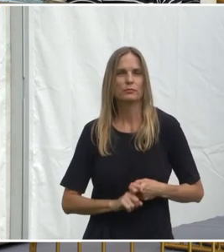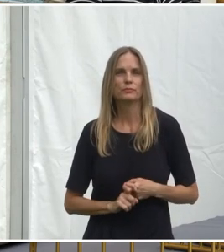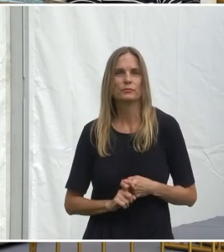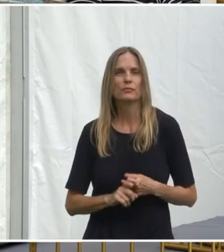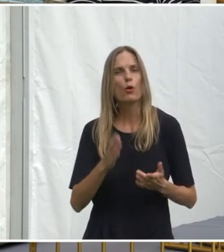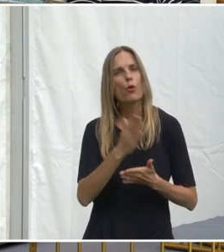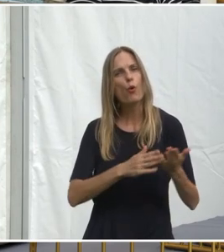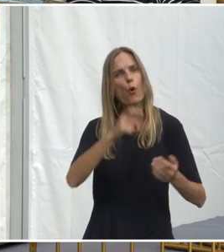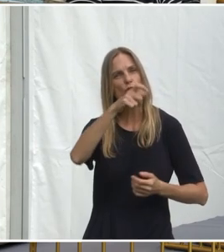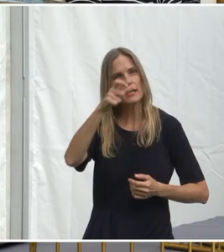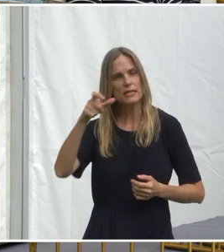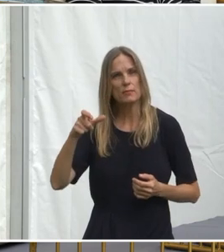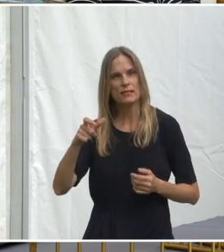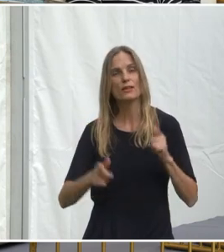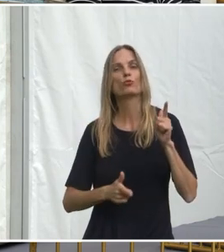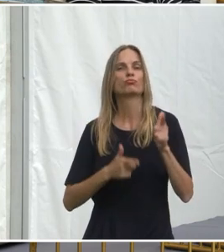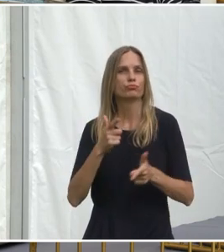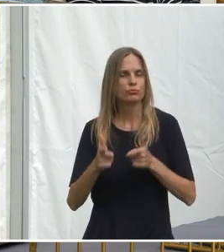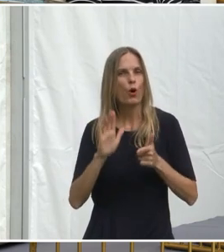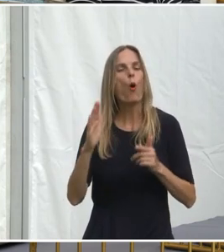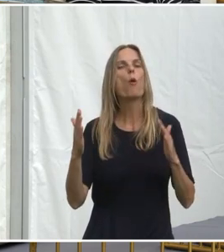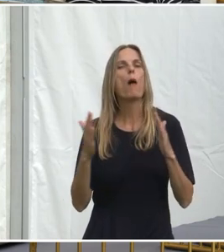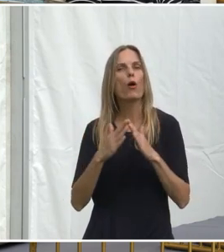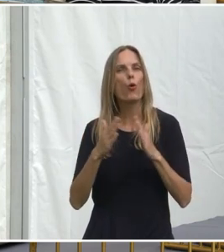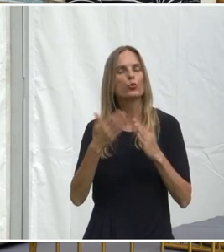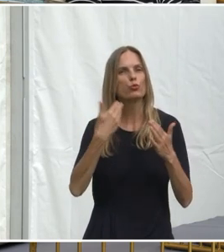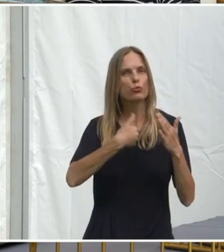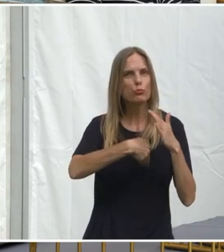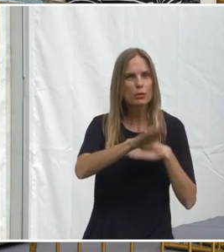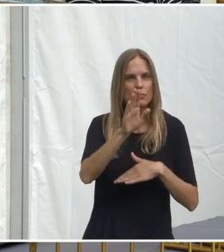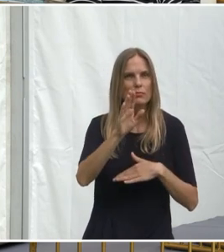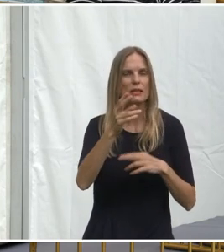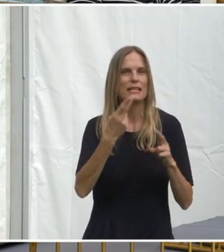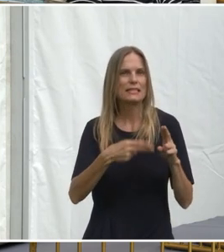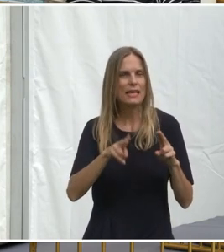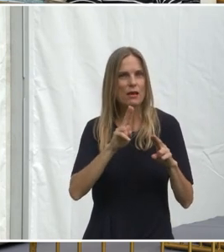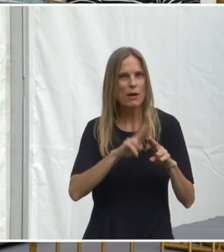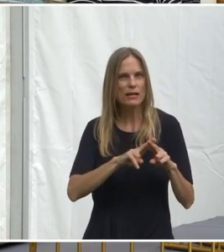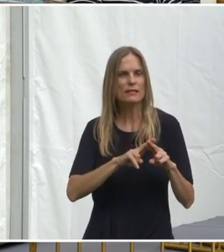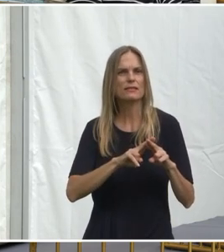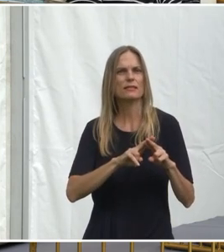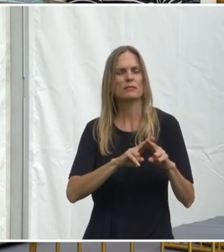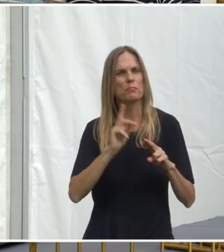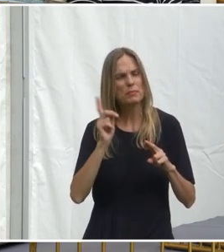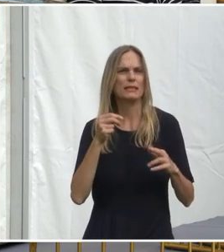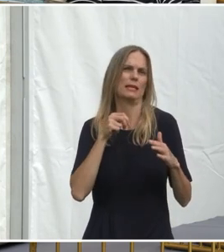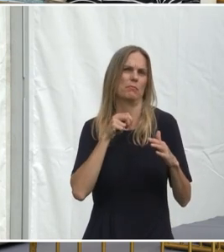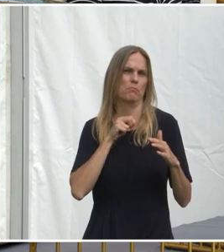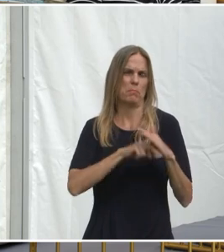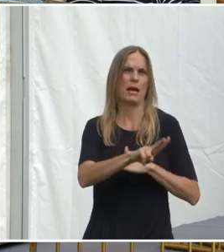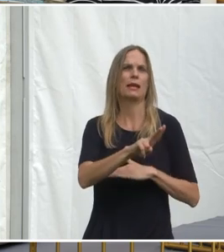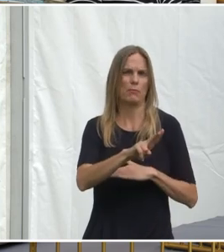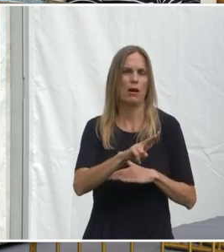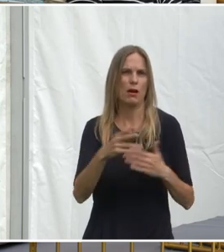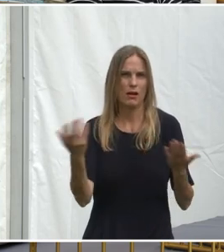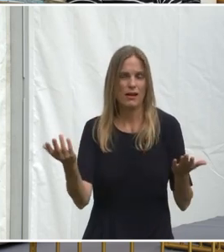who really left their home country to seek asylum, to be a refuge in Europe, and they